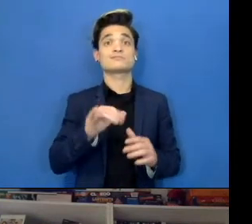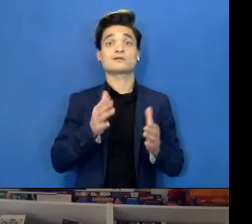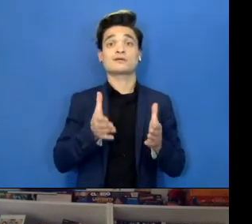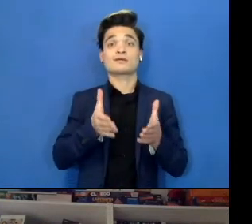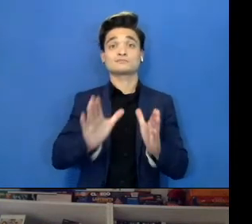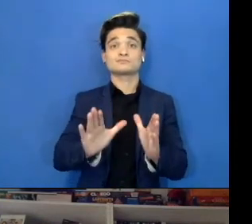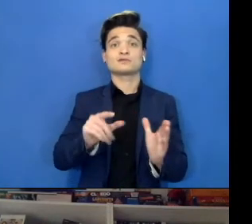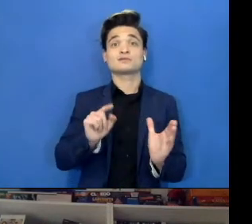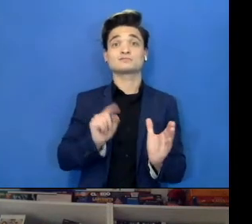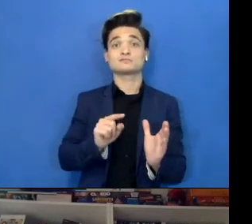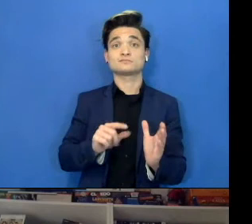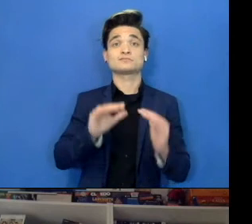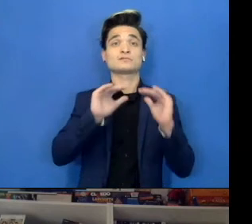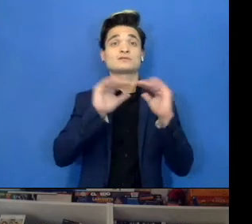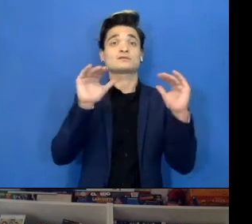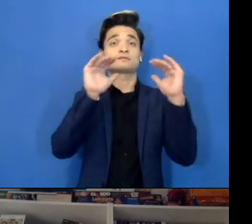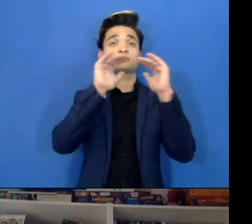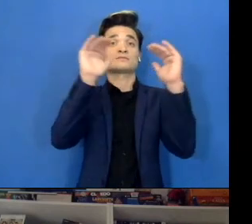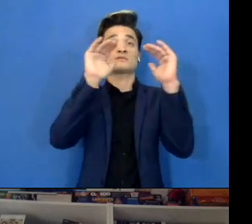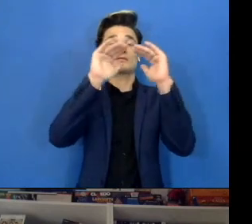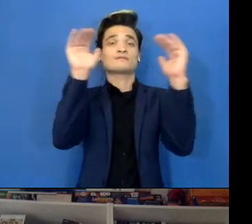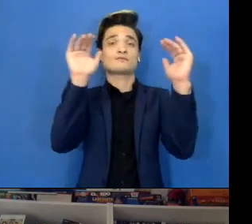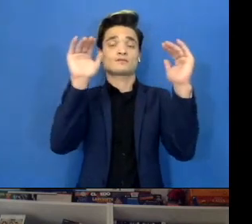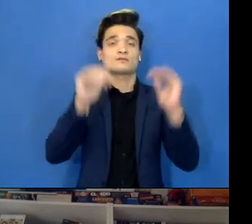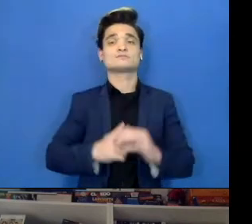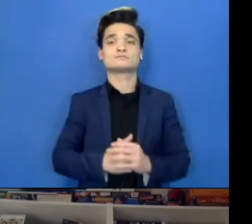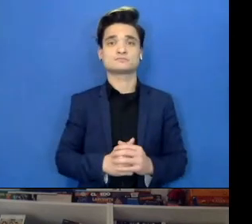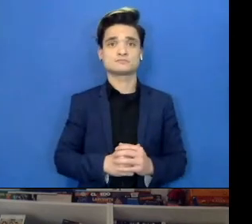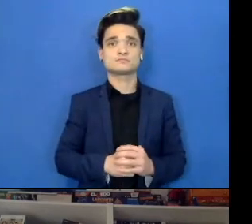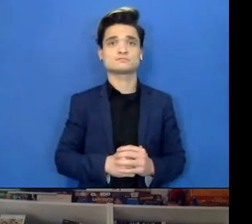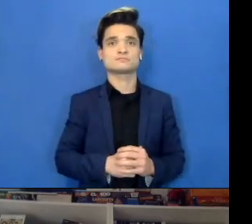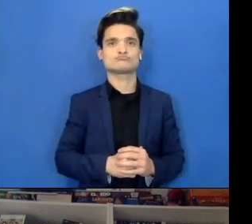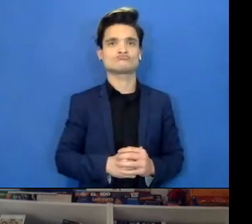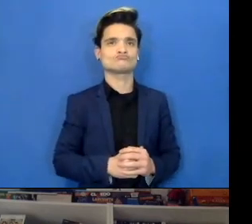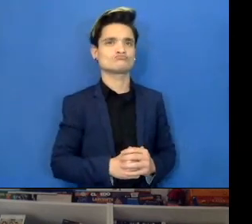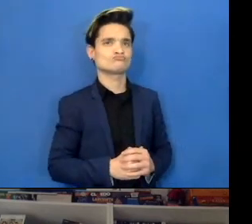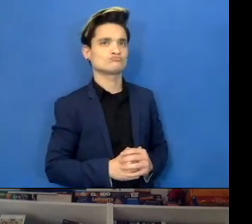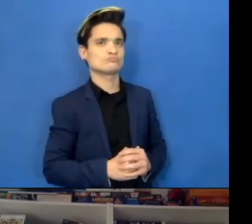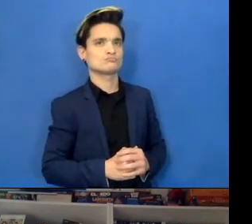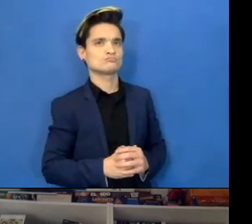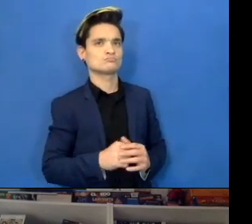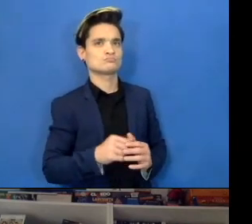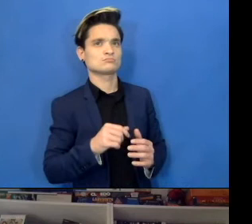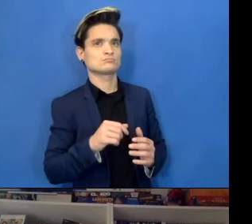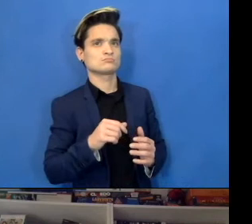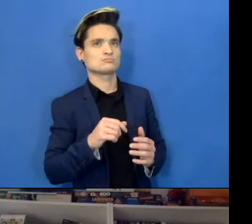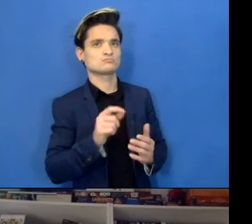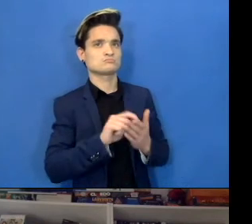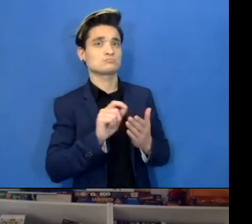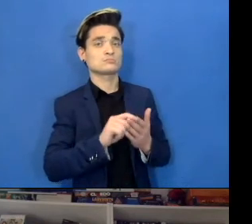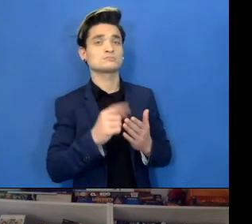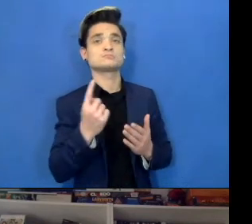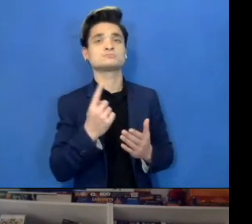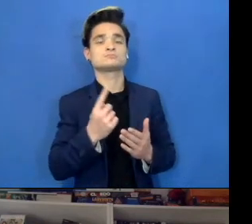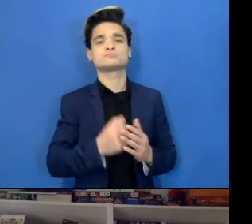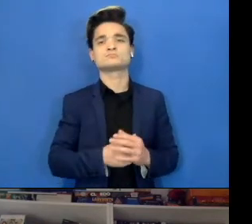For consent, can I write anywhere? Is there somewhere? Well, there's an acronym that we use in consent. You can look it